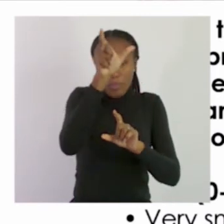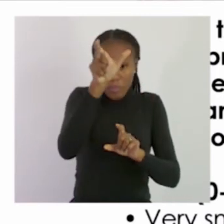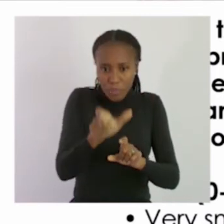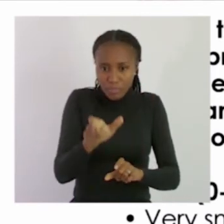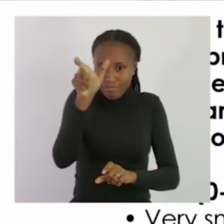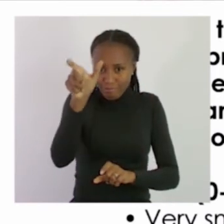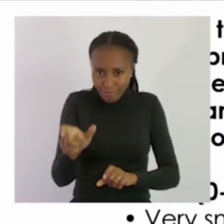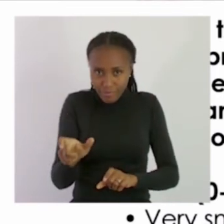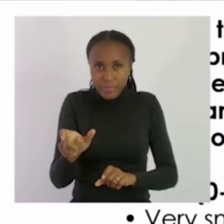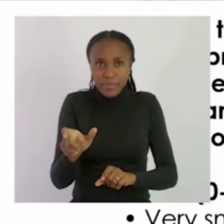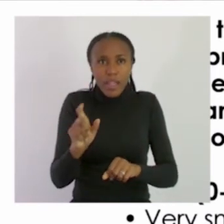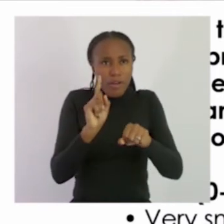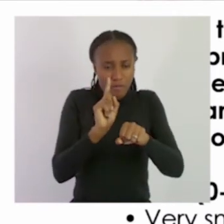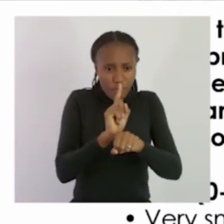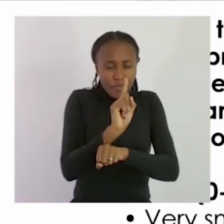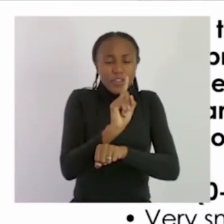It says, we are studying the very, very first stage of life.